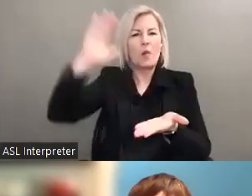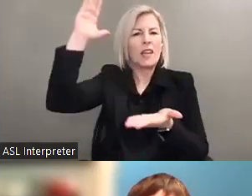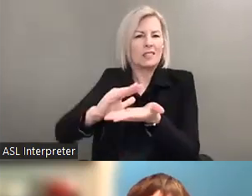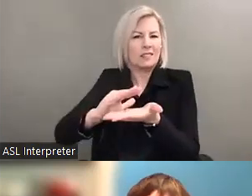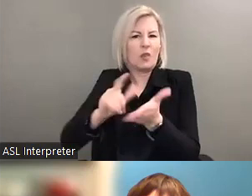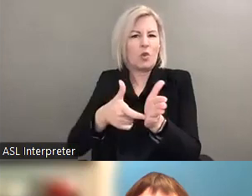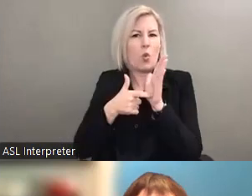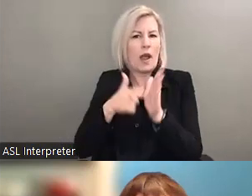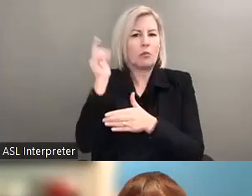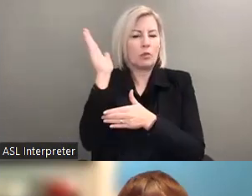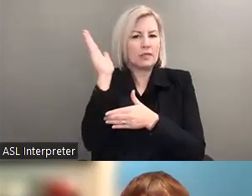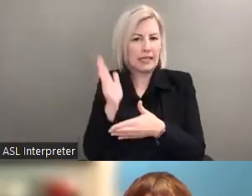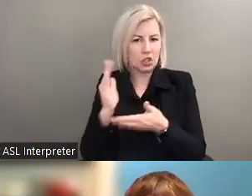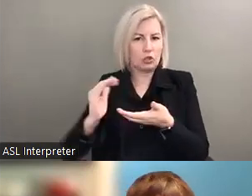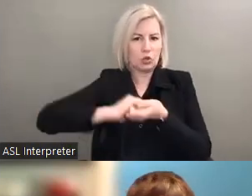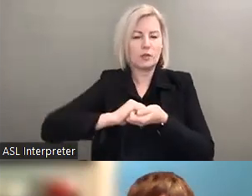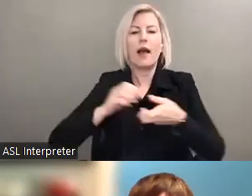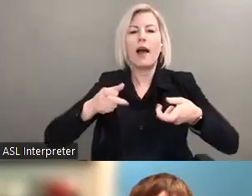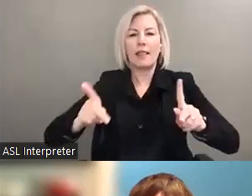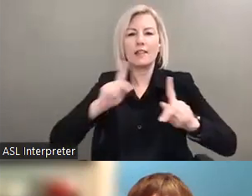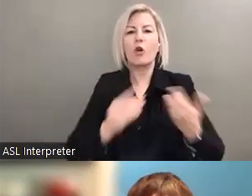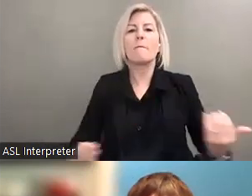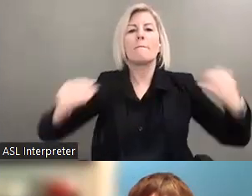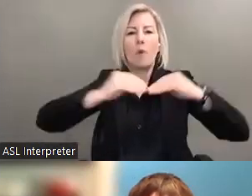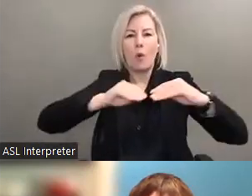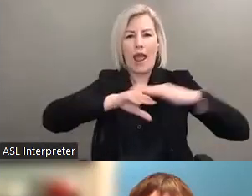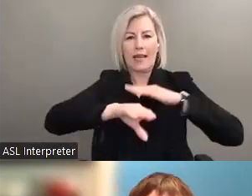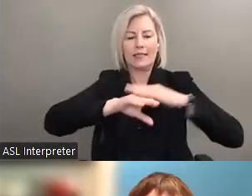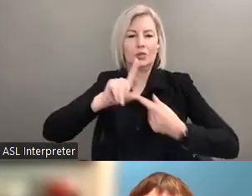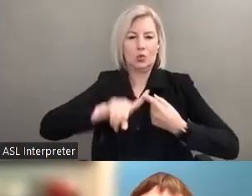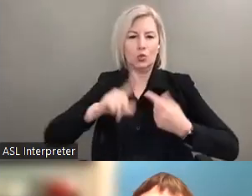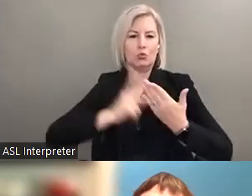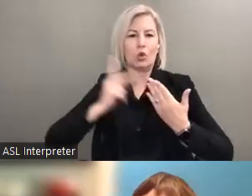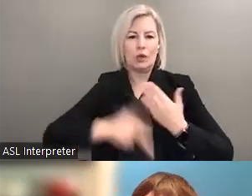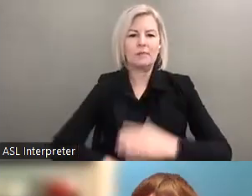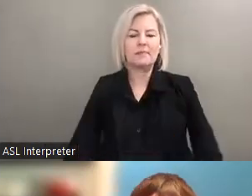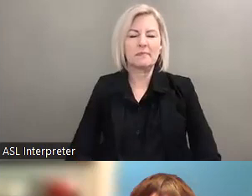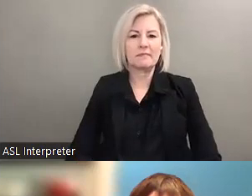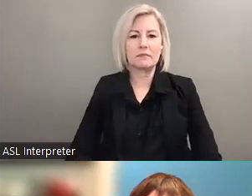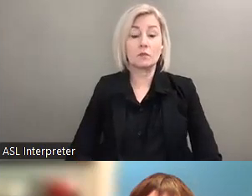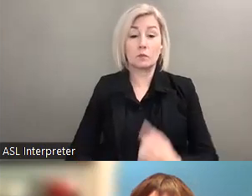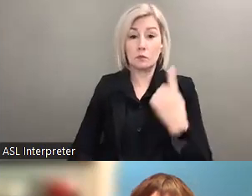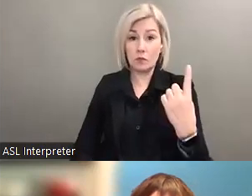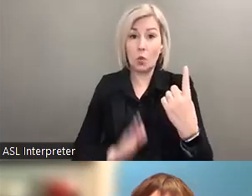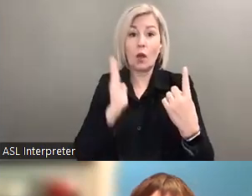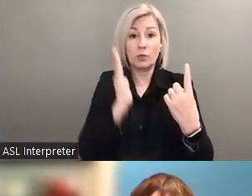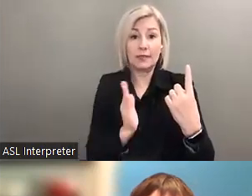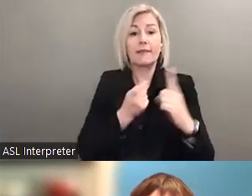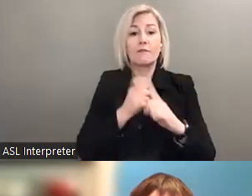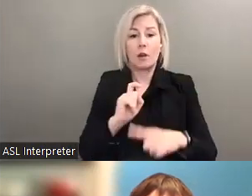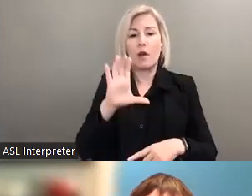required presenting partners allows for increased access to this program. 1